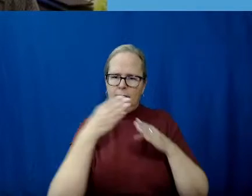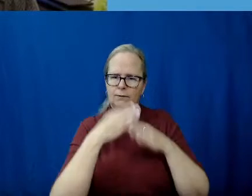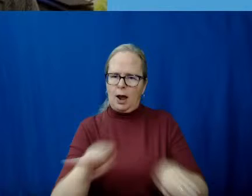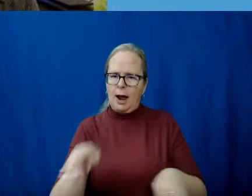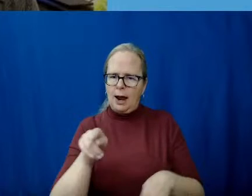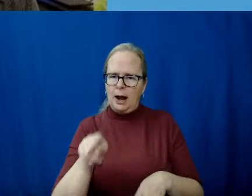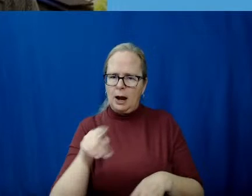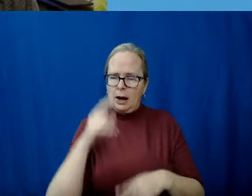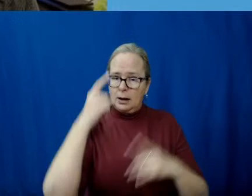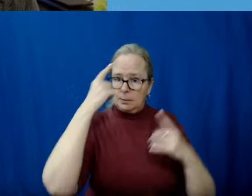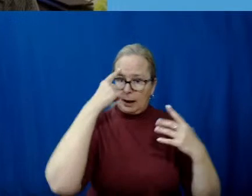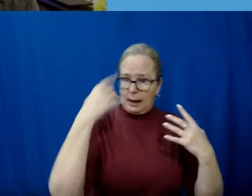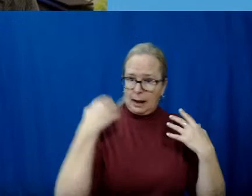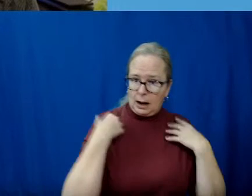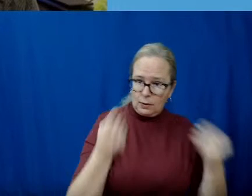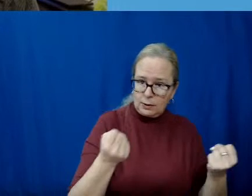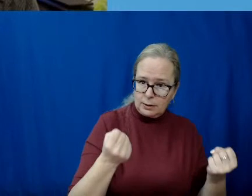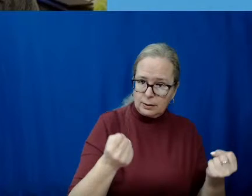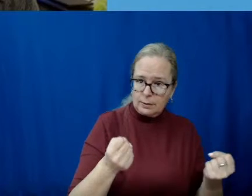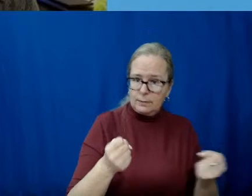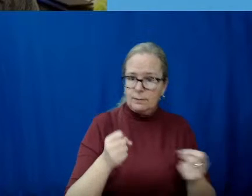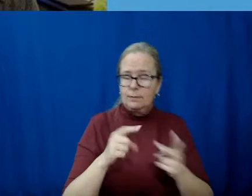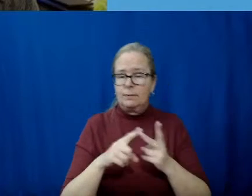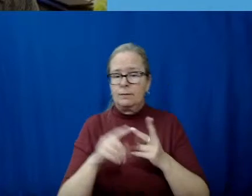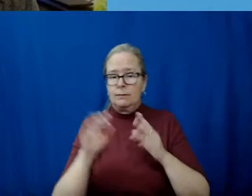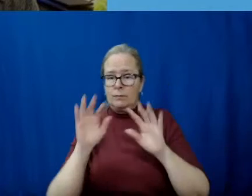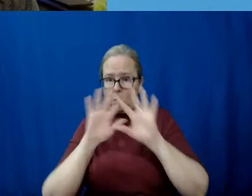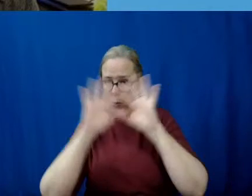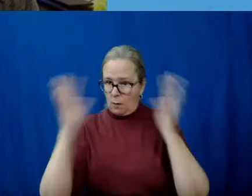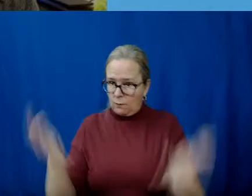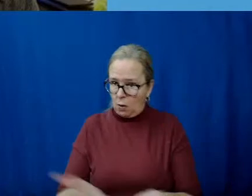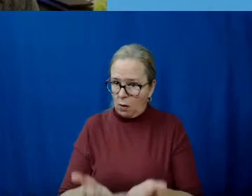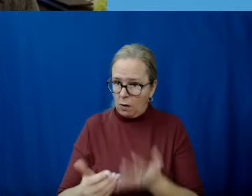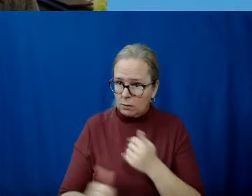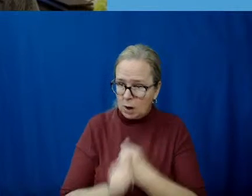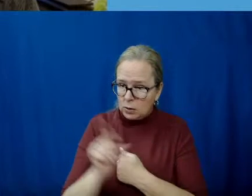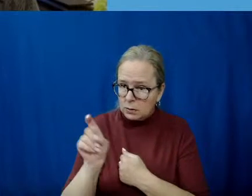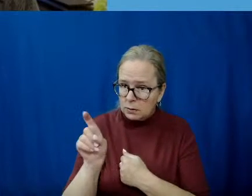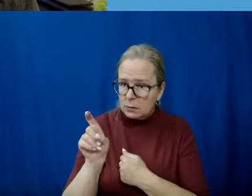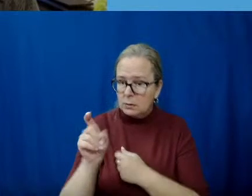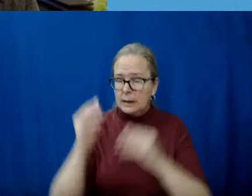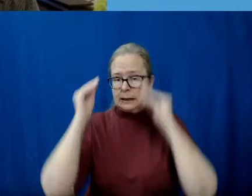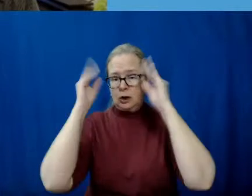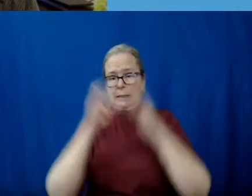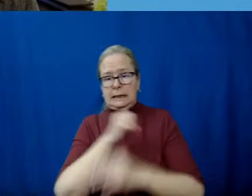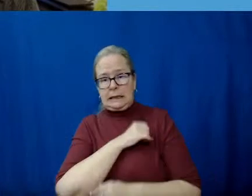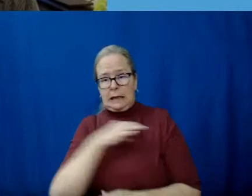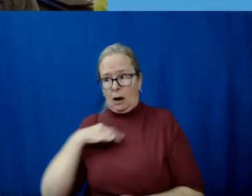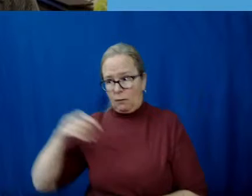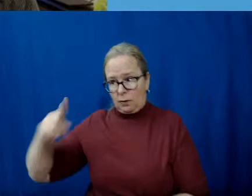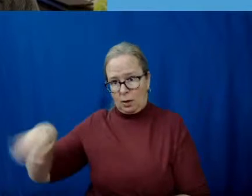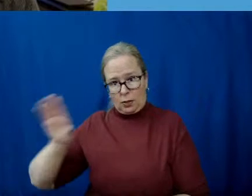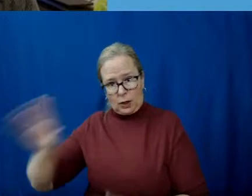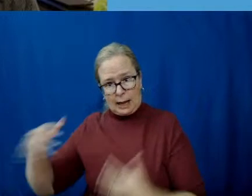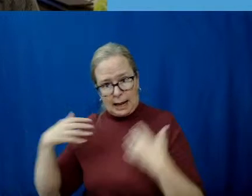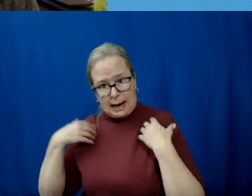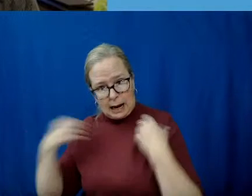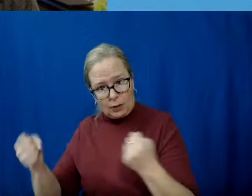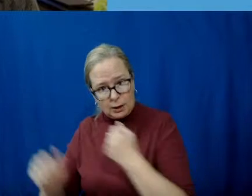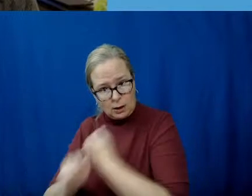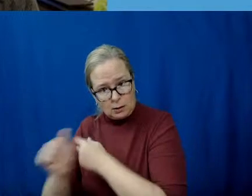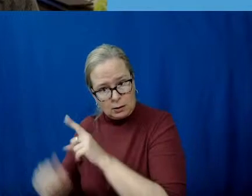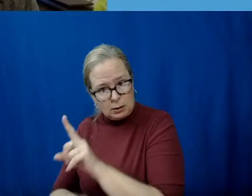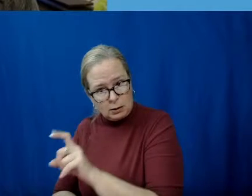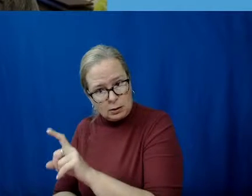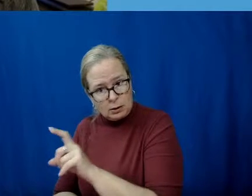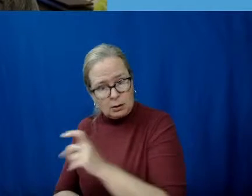health risk of teachers and staffers? There's no easy answer here. And it's not that some people are good and some people are evil.